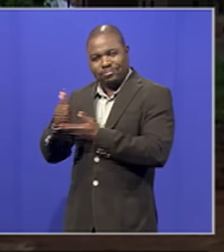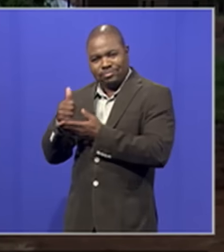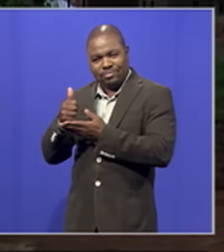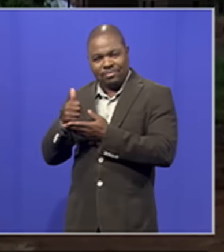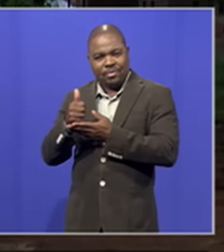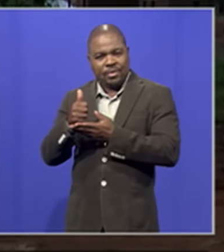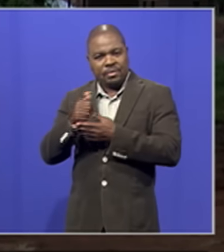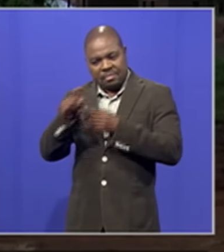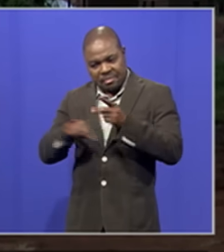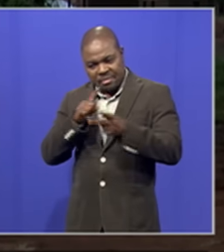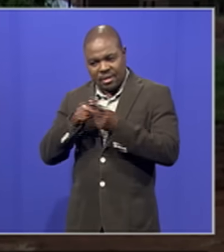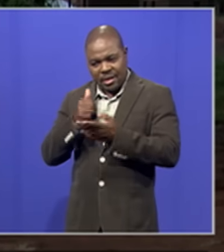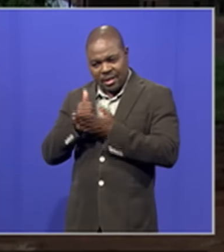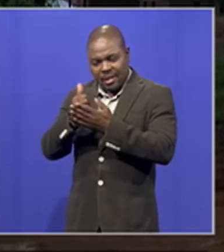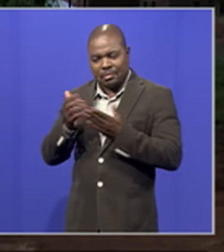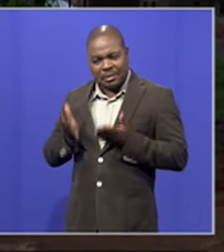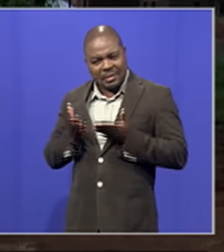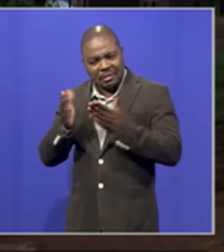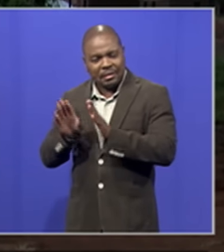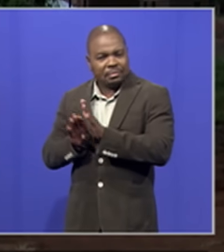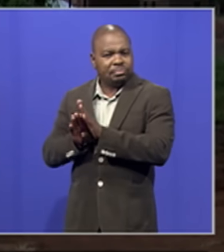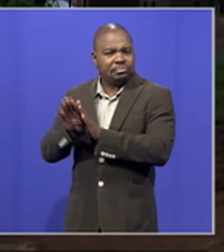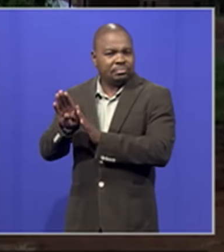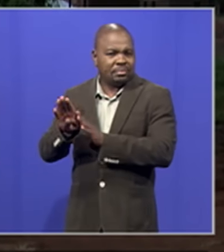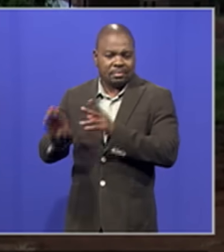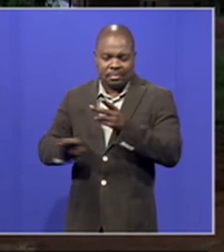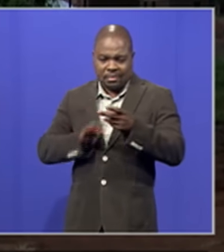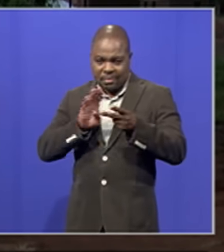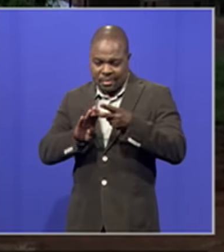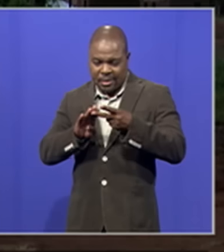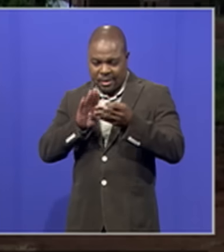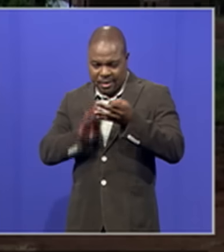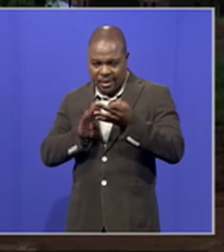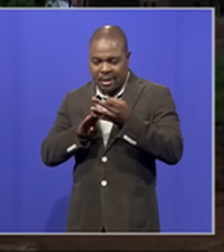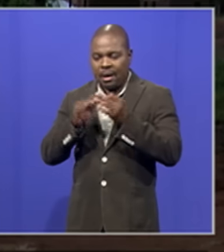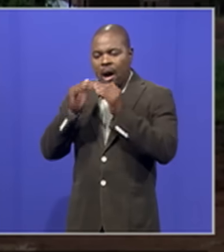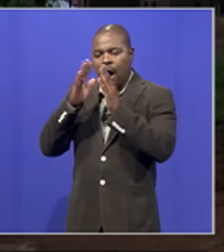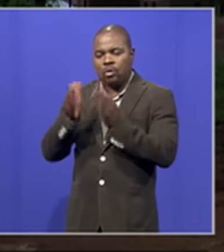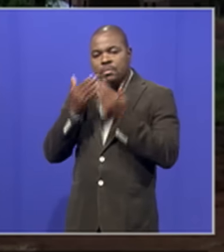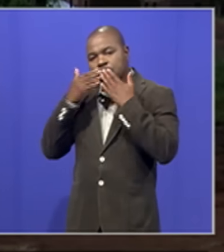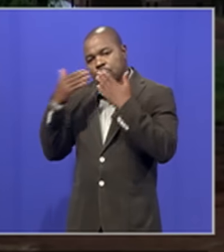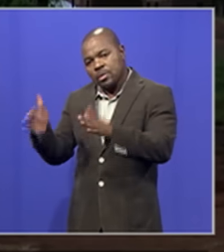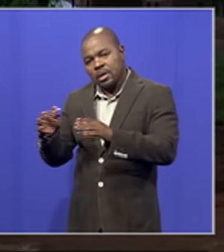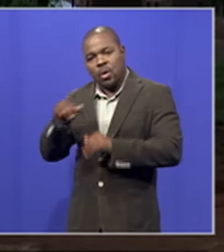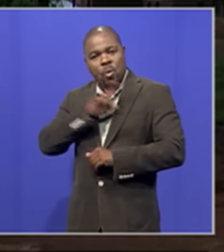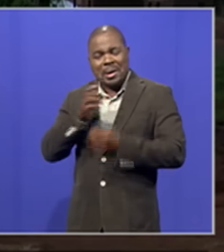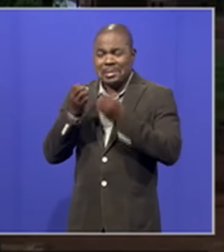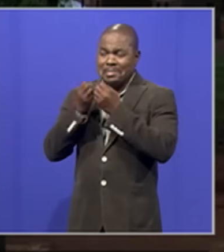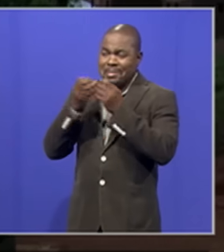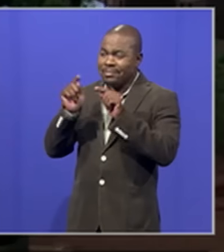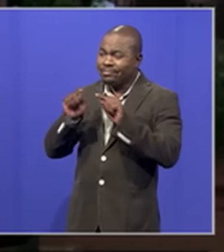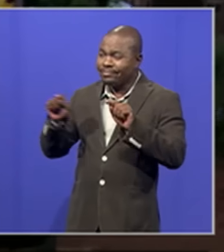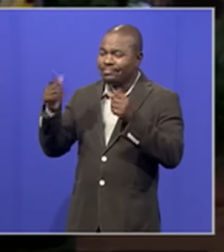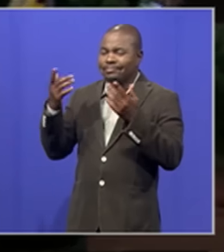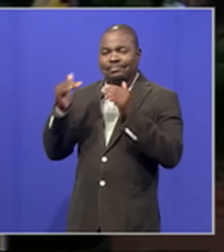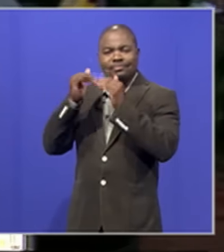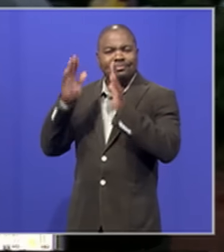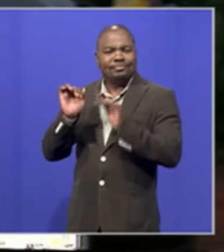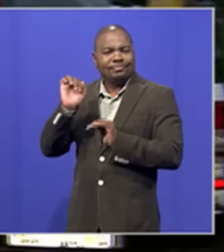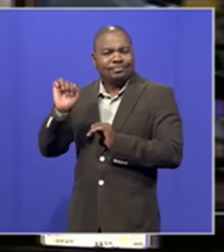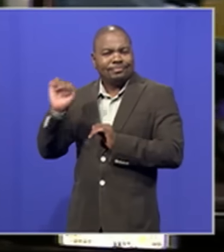go tlhabolola ga ditirelo gape le go ba neela matlo a nakwana ka ge bontsi ba bone matlo a